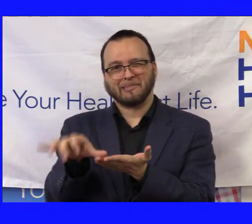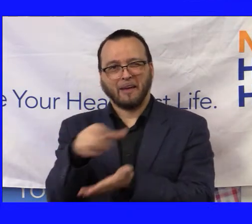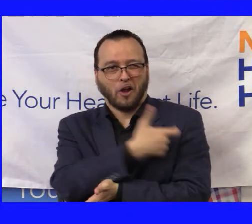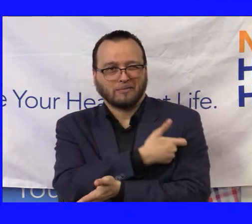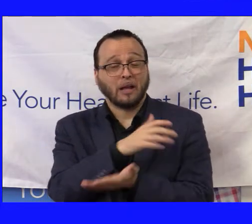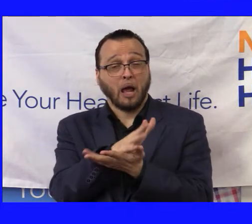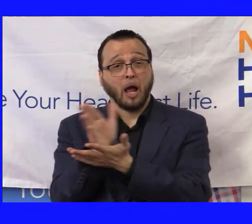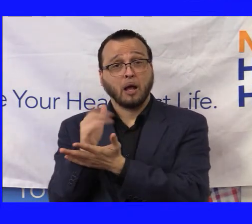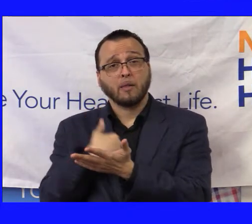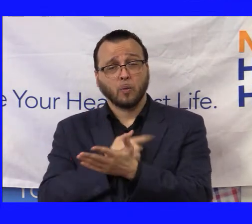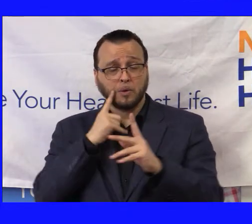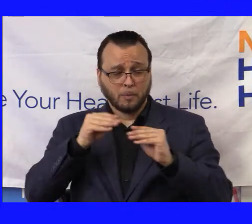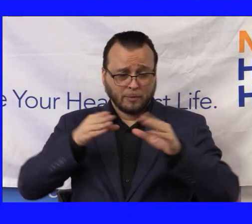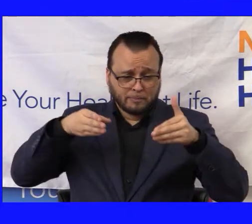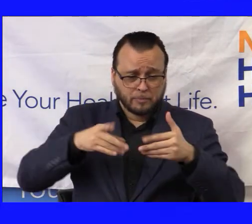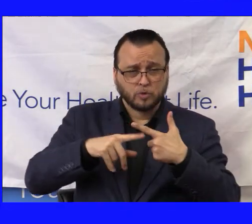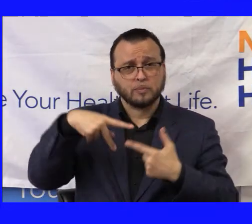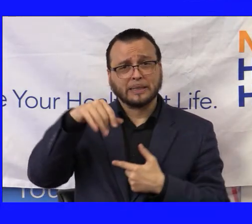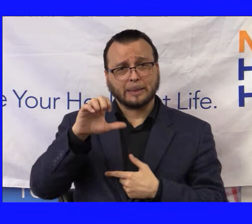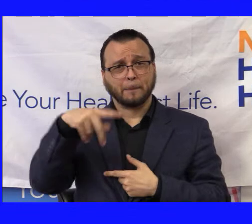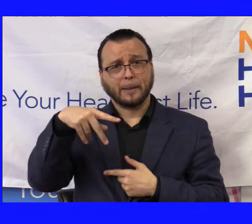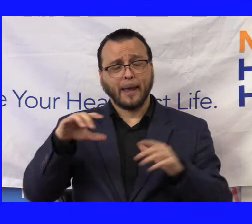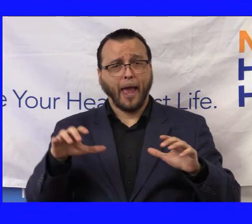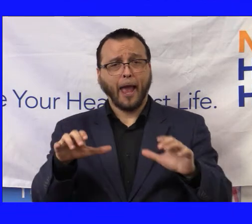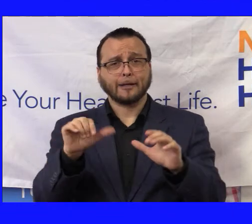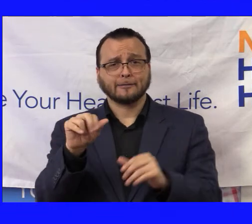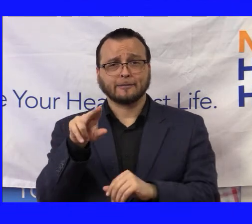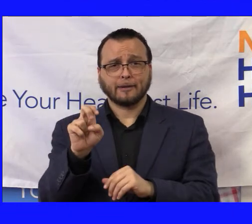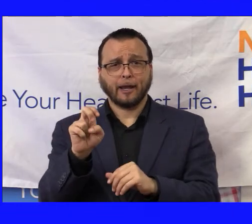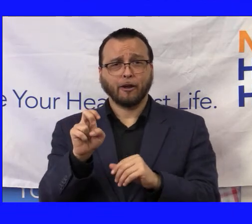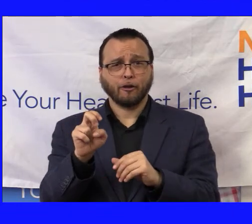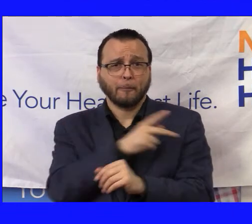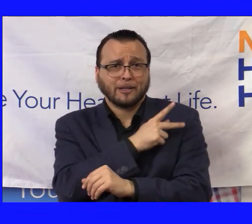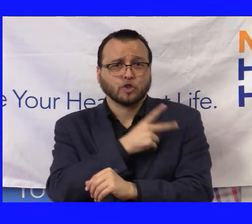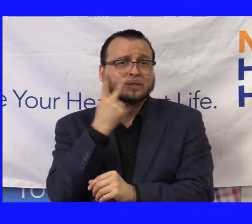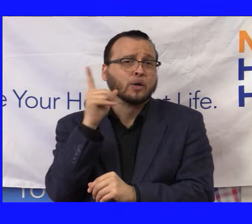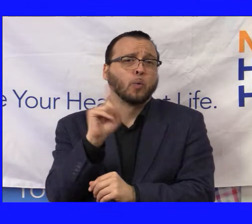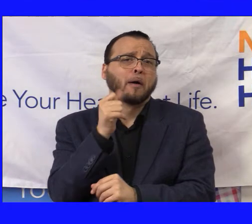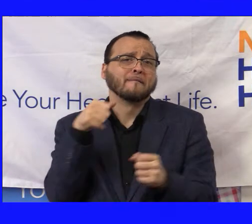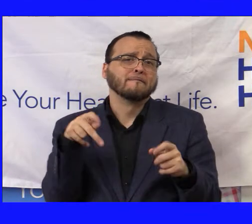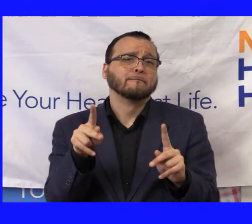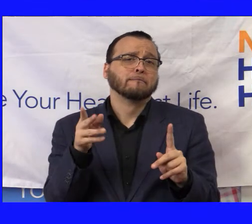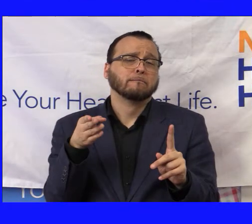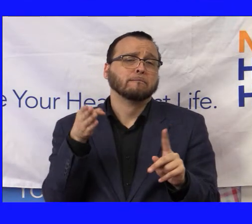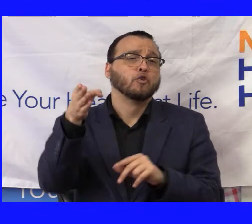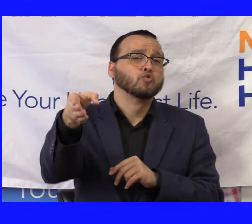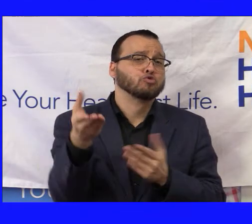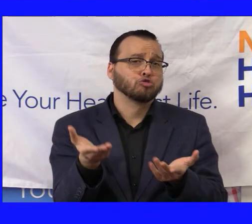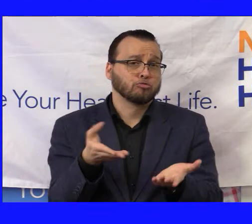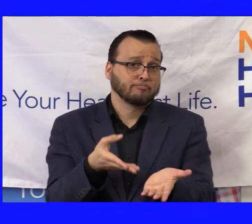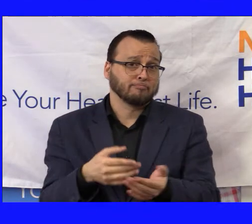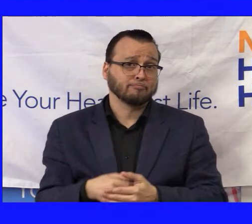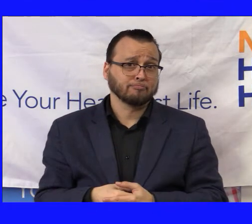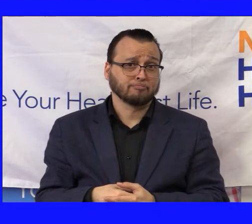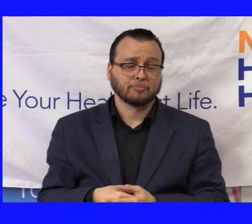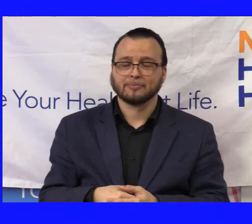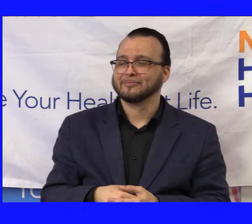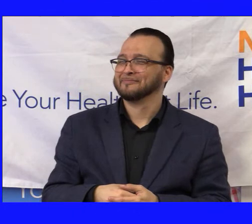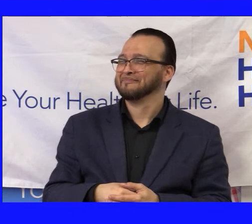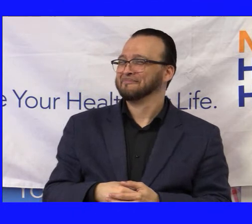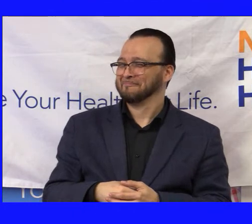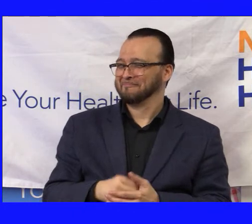the primary care active patients to see where we have future opportunities. Great. Yeah, that'd be interesting to see. Thank